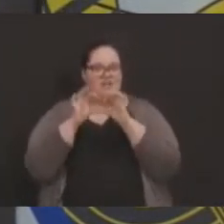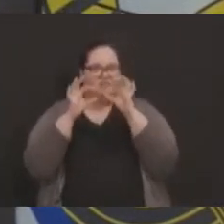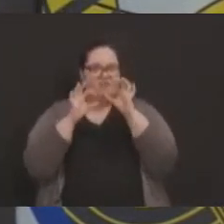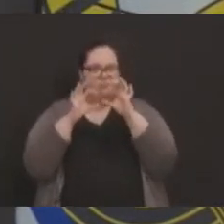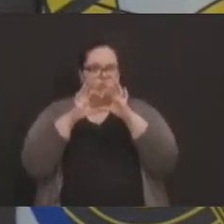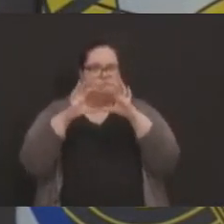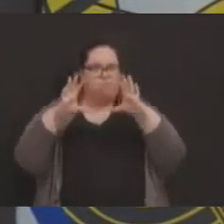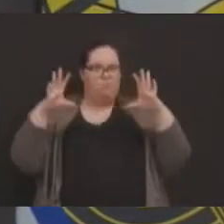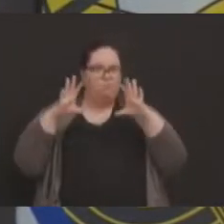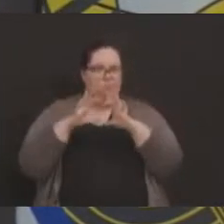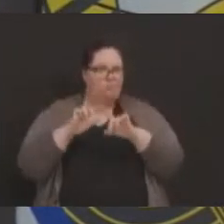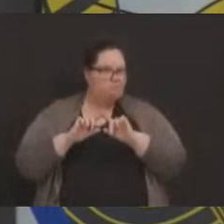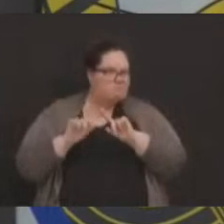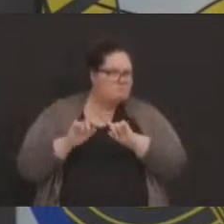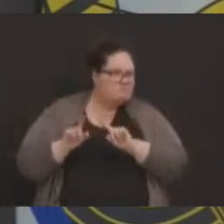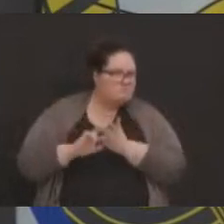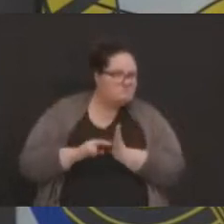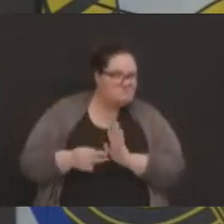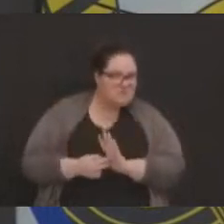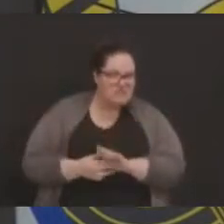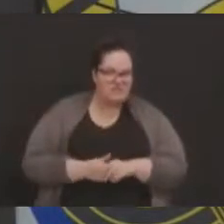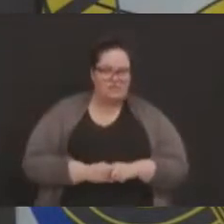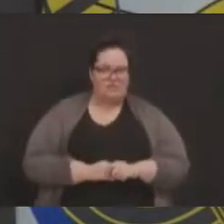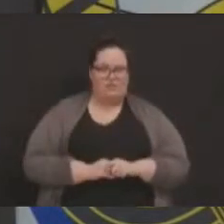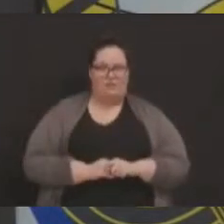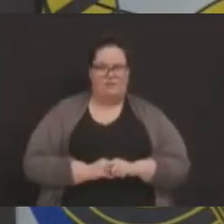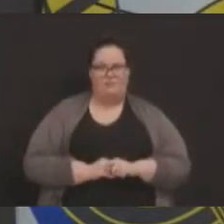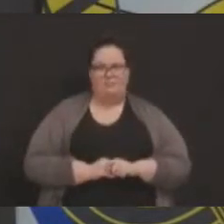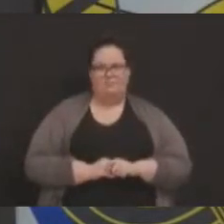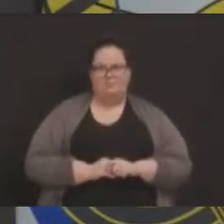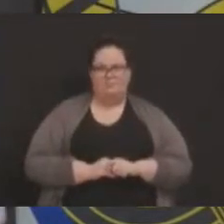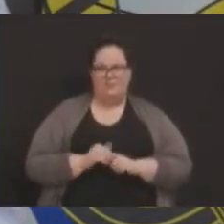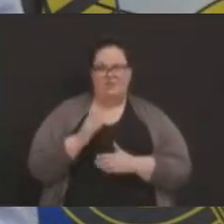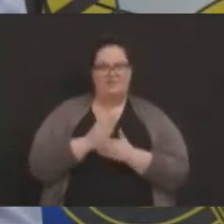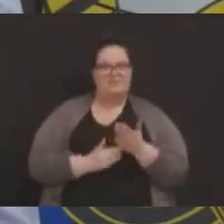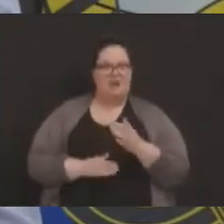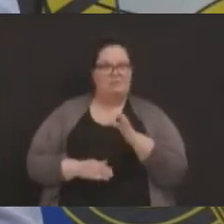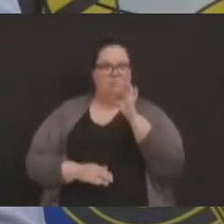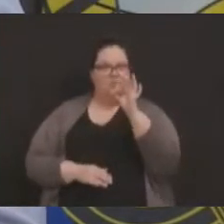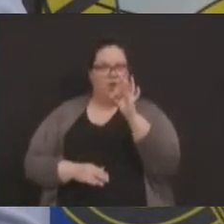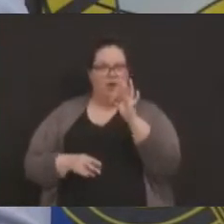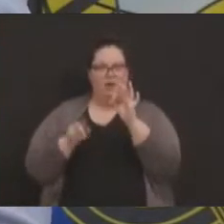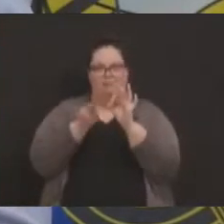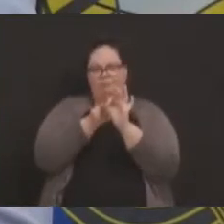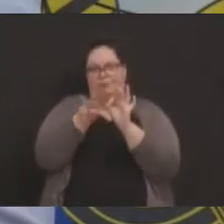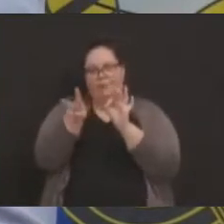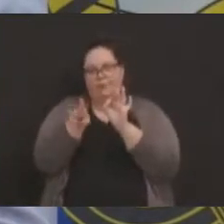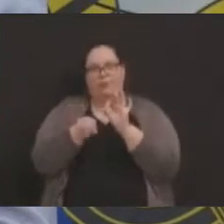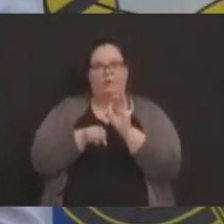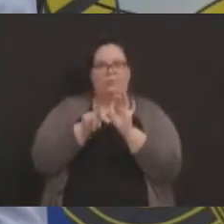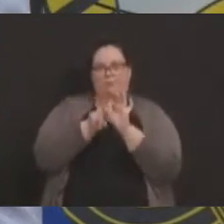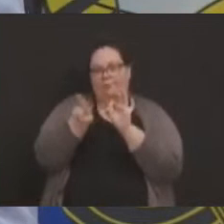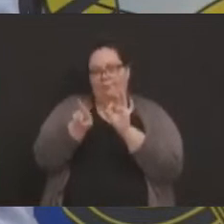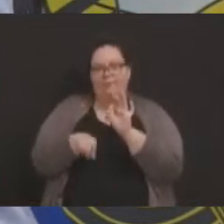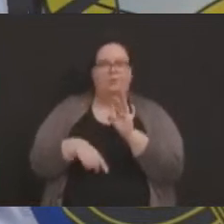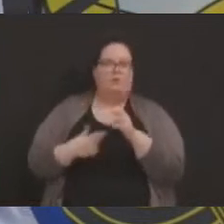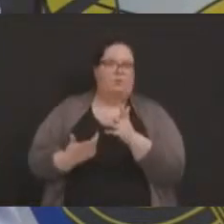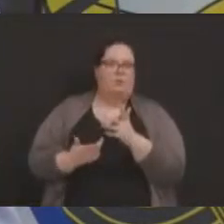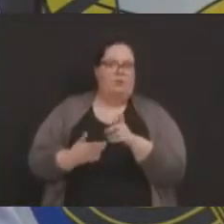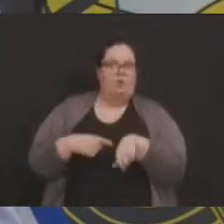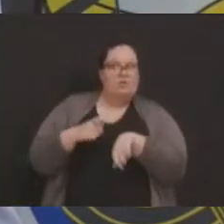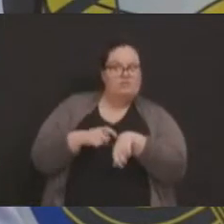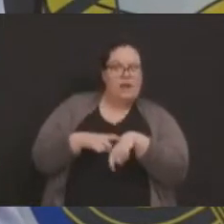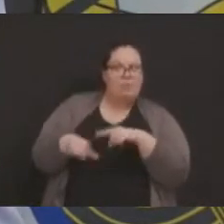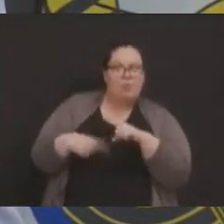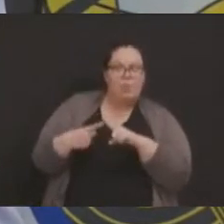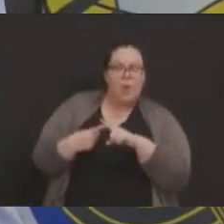maybe, what time frame is being represented in the images. Can we just have a bit more on that? Thanks. So we have presented these slides many times,